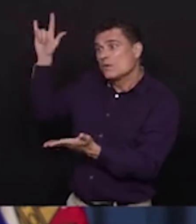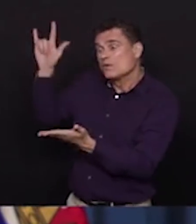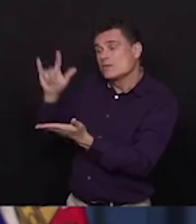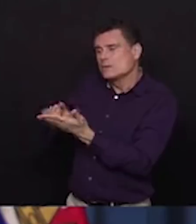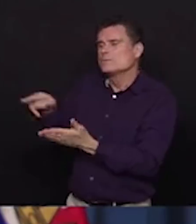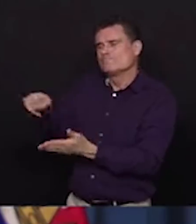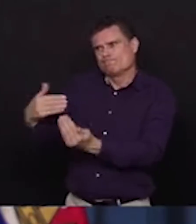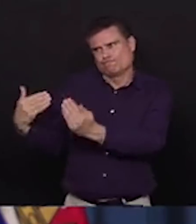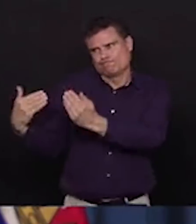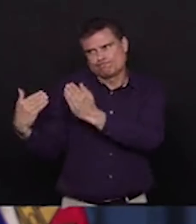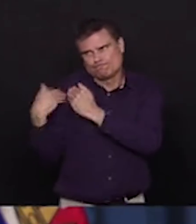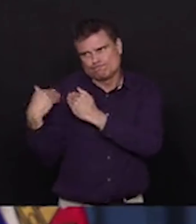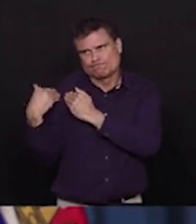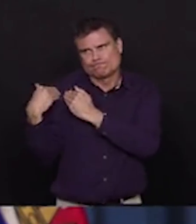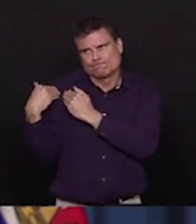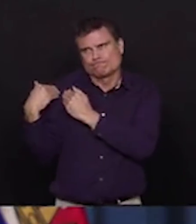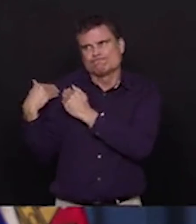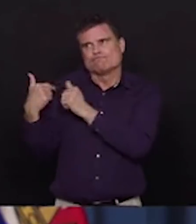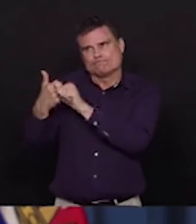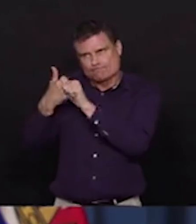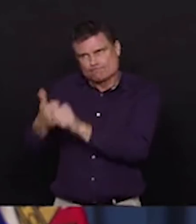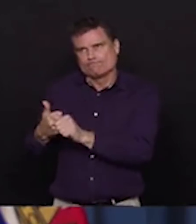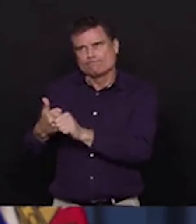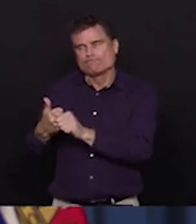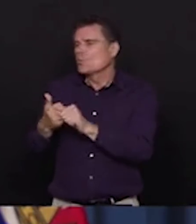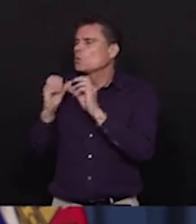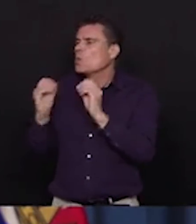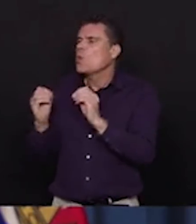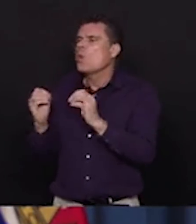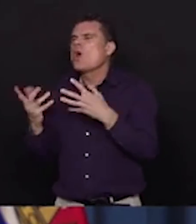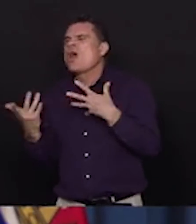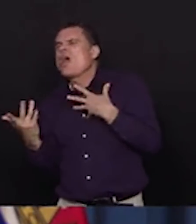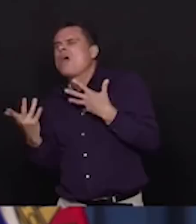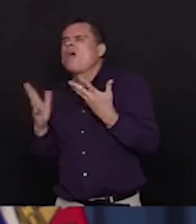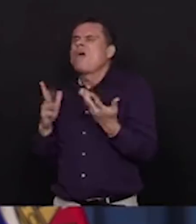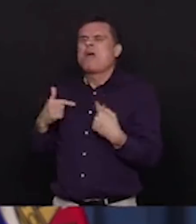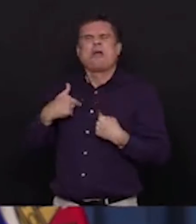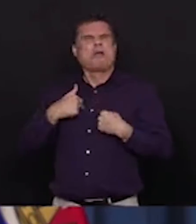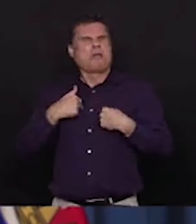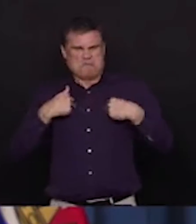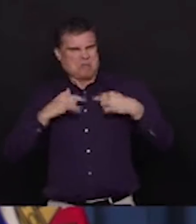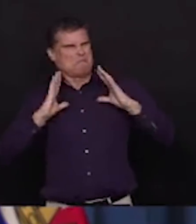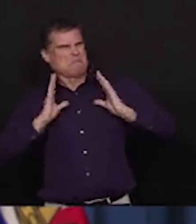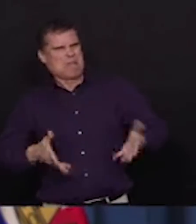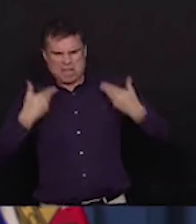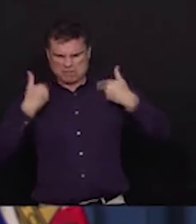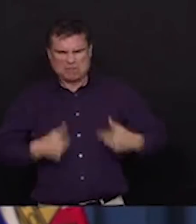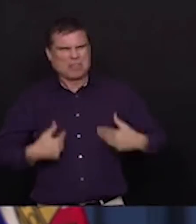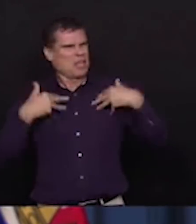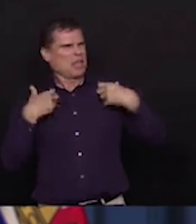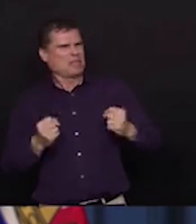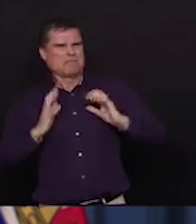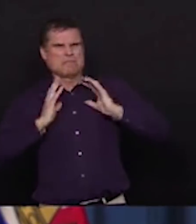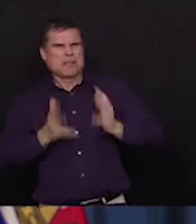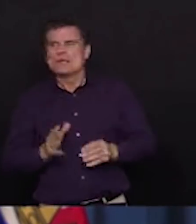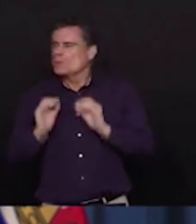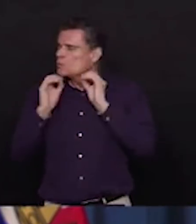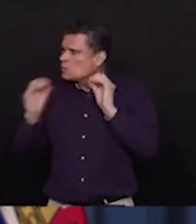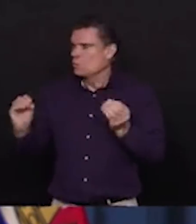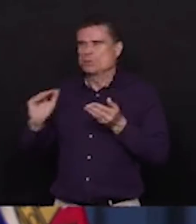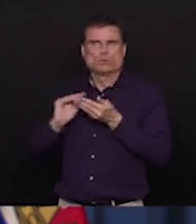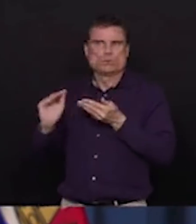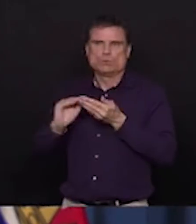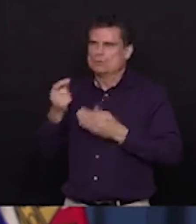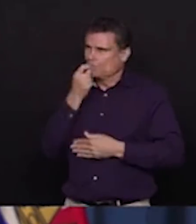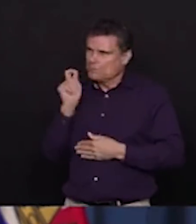have another, and Dr. Henry referred to this, we're going to have another return, which is mostly not to British Columbia, but to